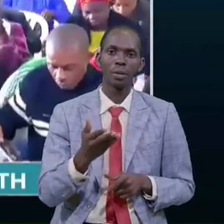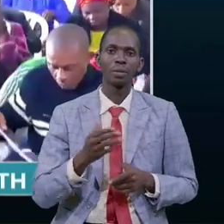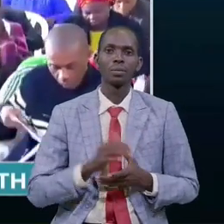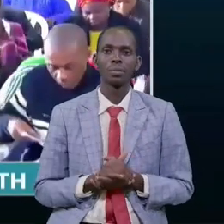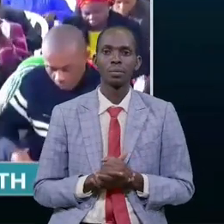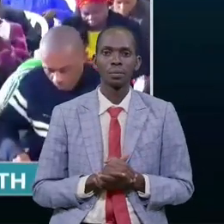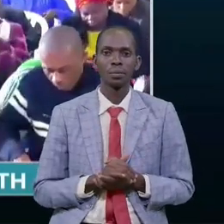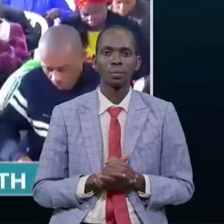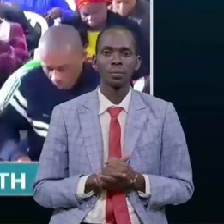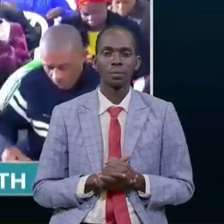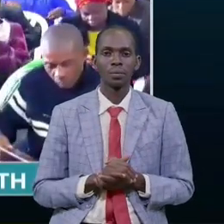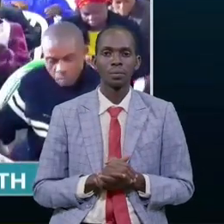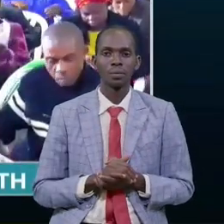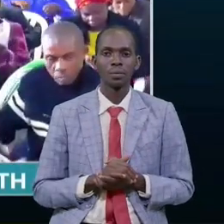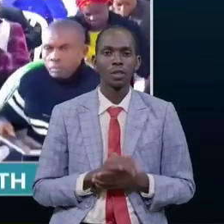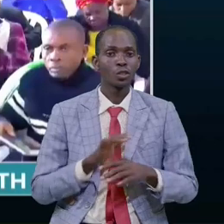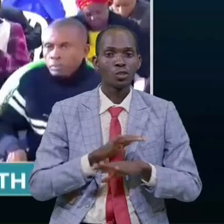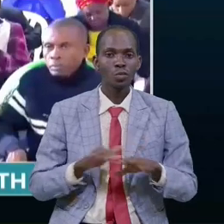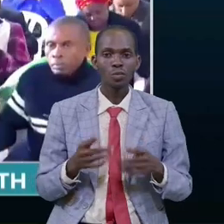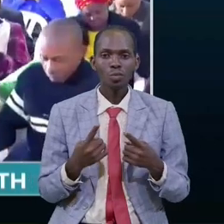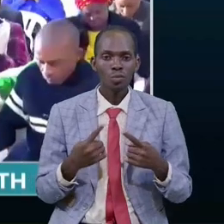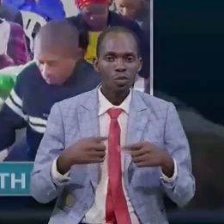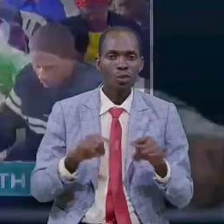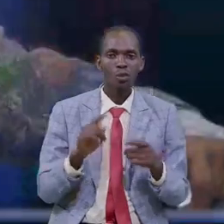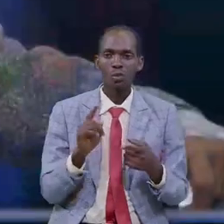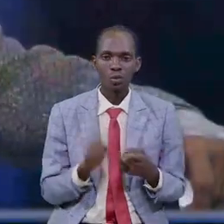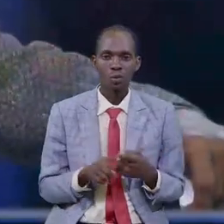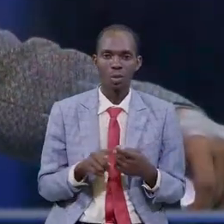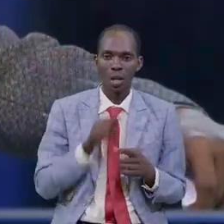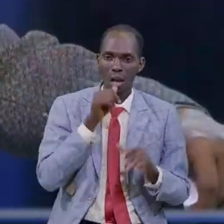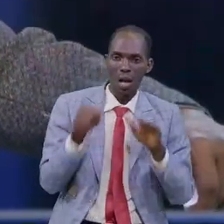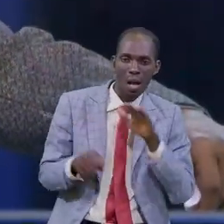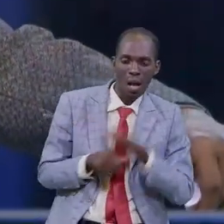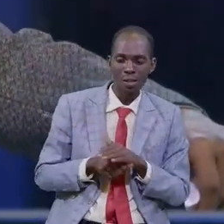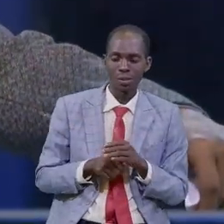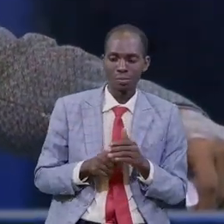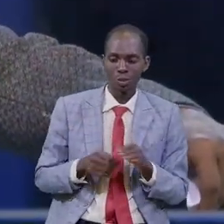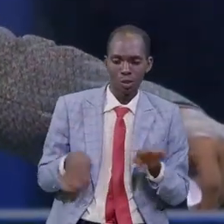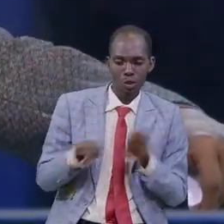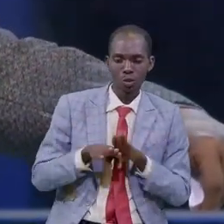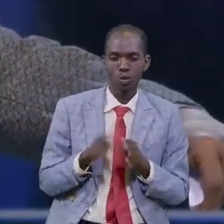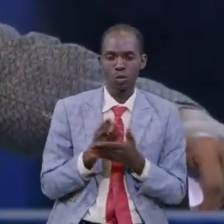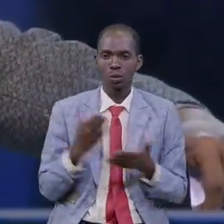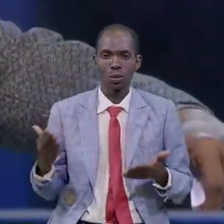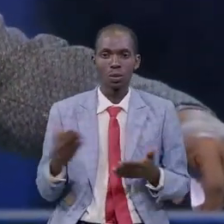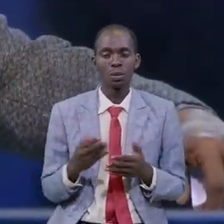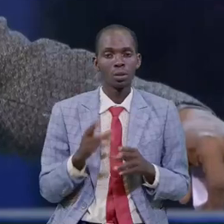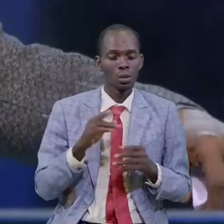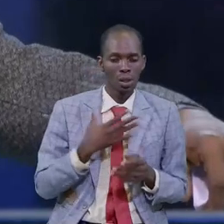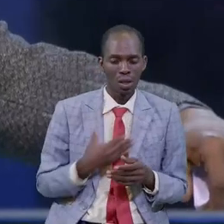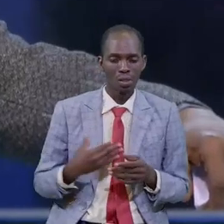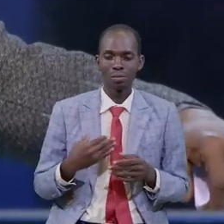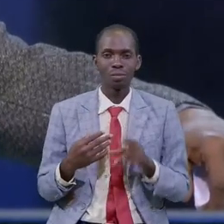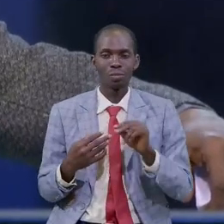Don't try to brush up faut something, hide something, clean up something, make this, chose, turn over a new leaf, don't turn over a new